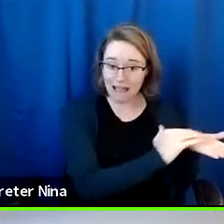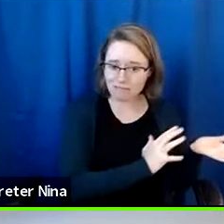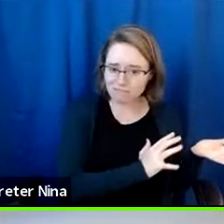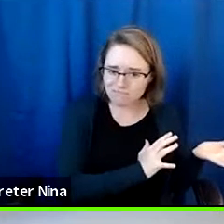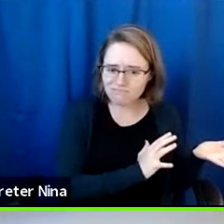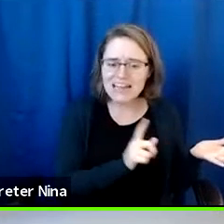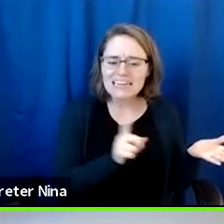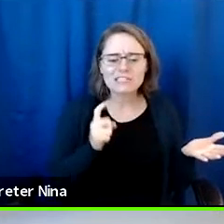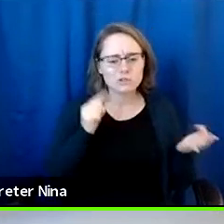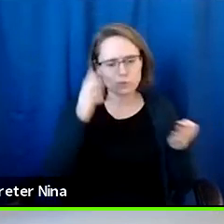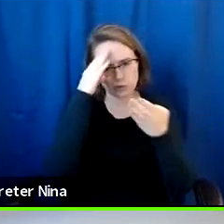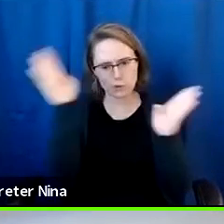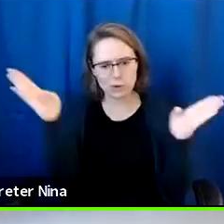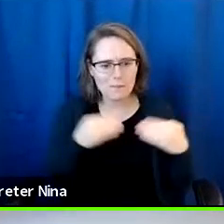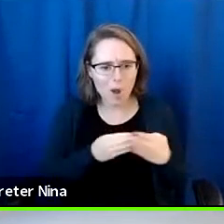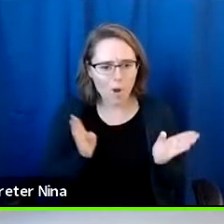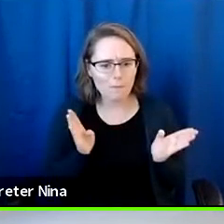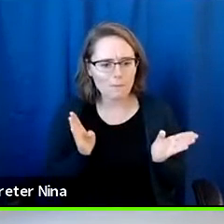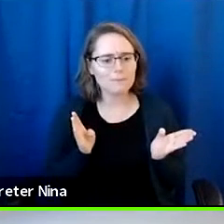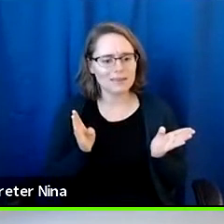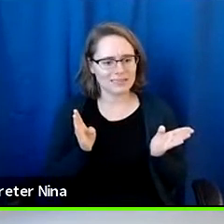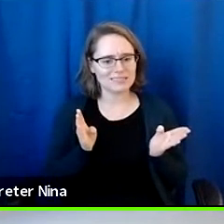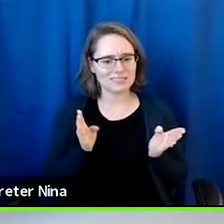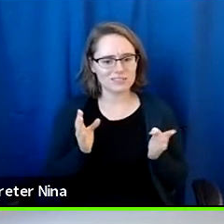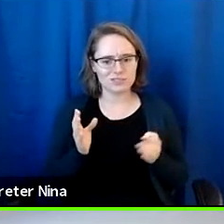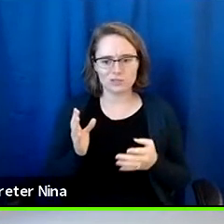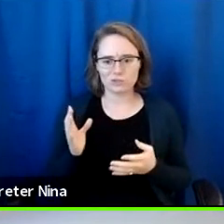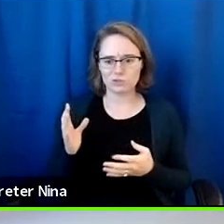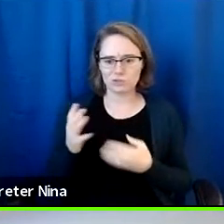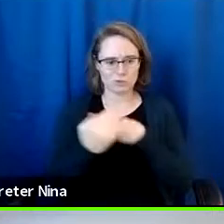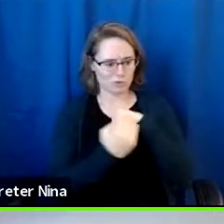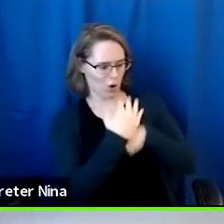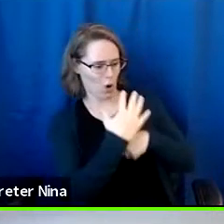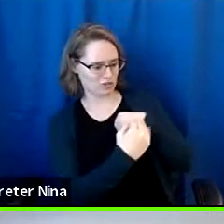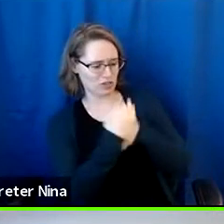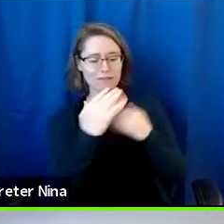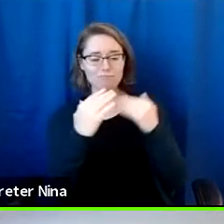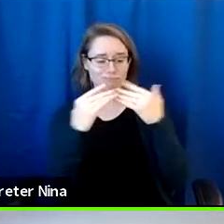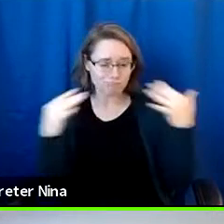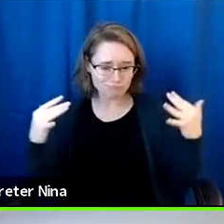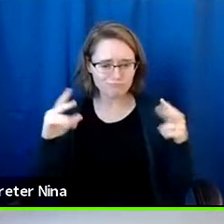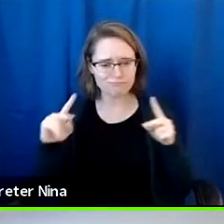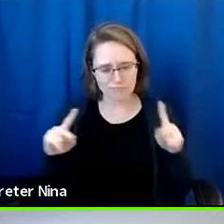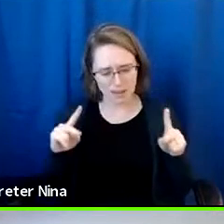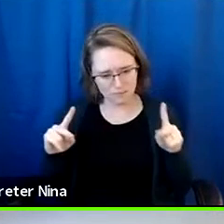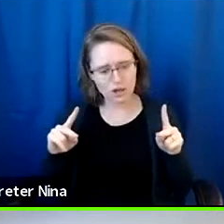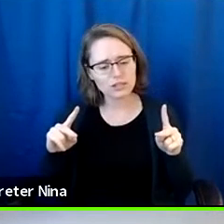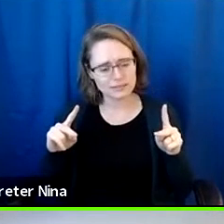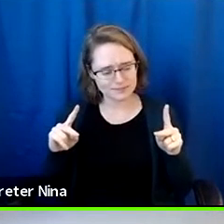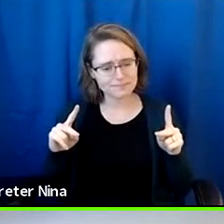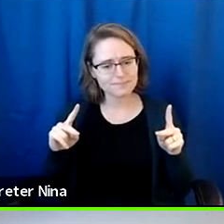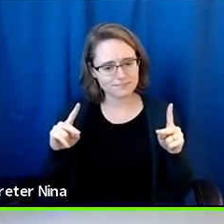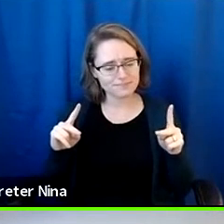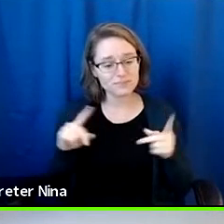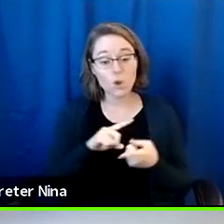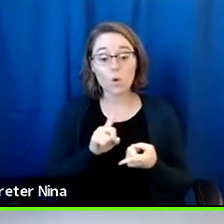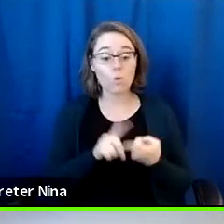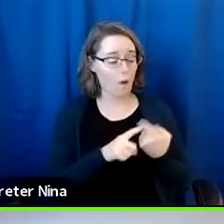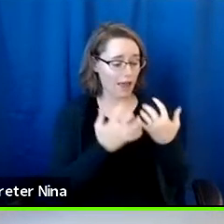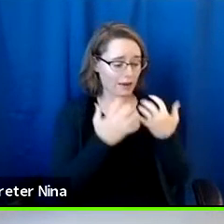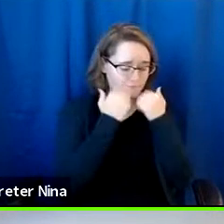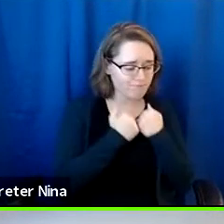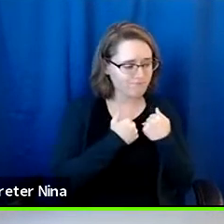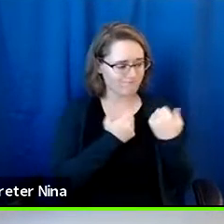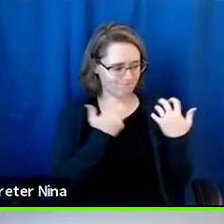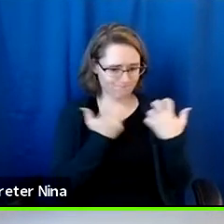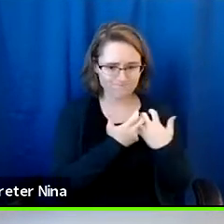be open to being coached and mentored from a variety of people as they become meaningful and they are there